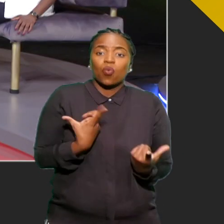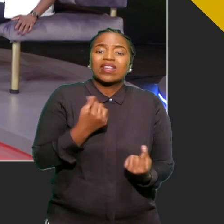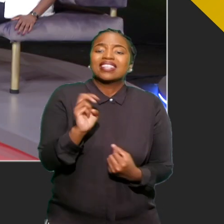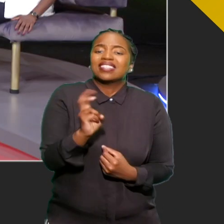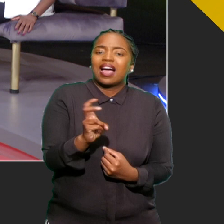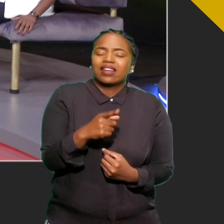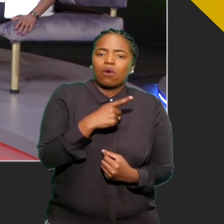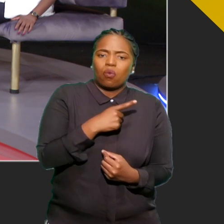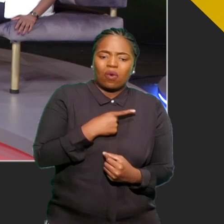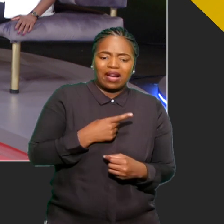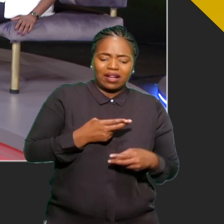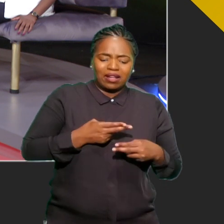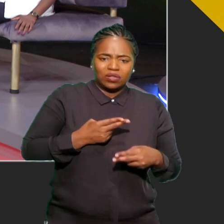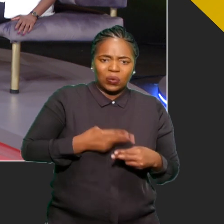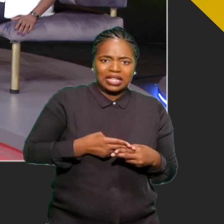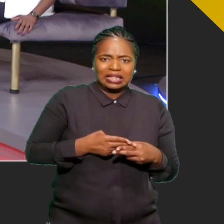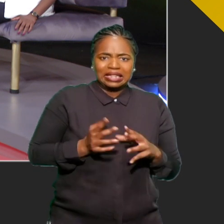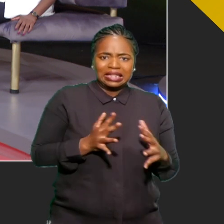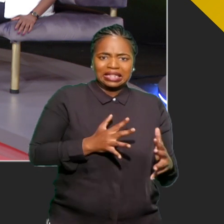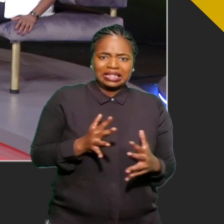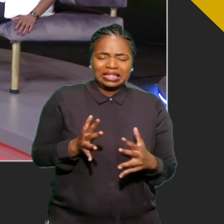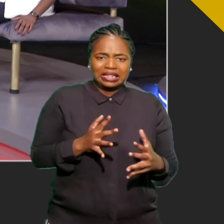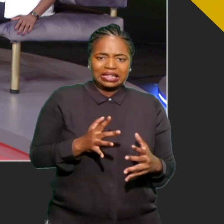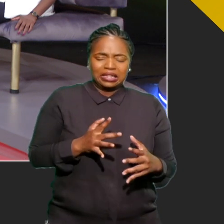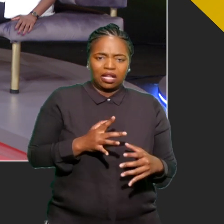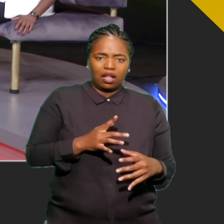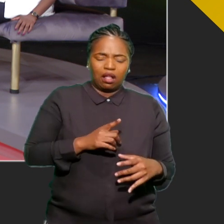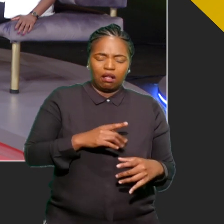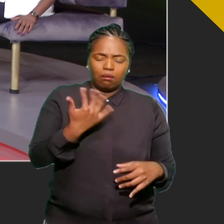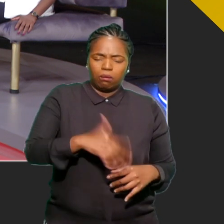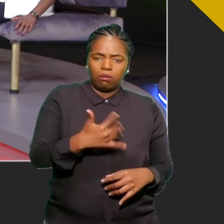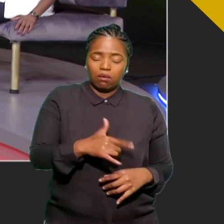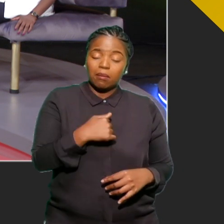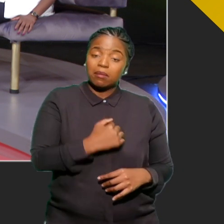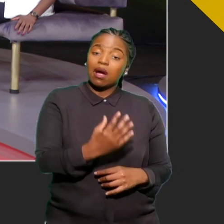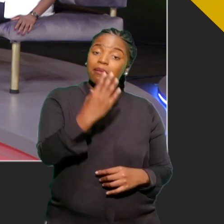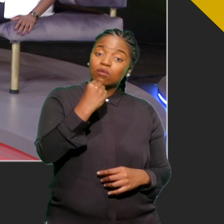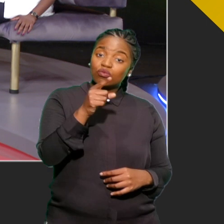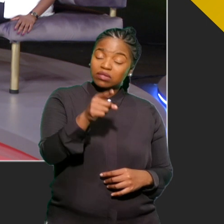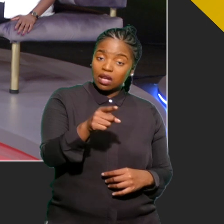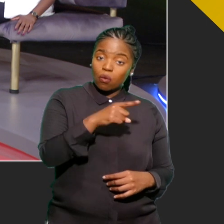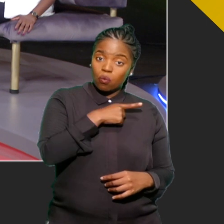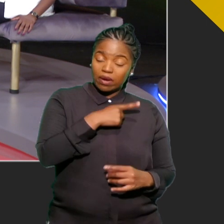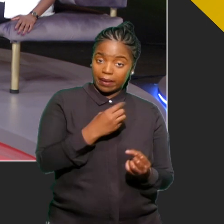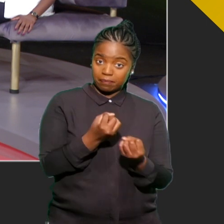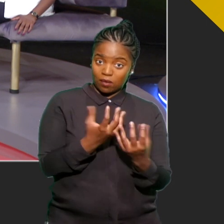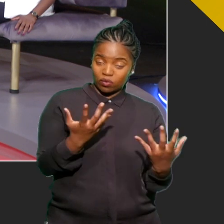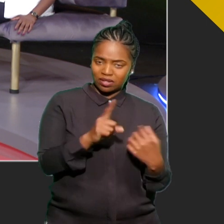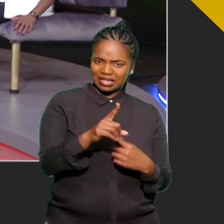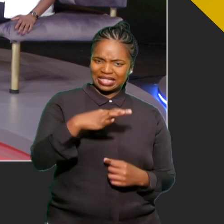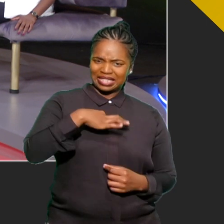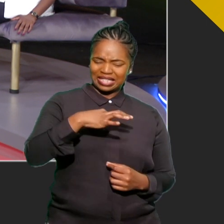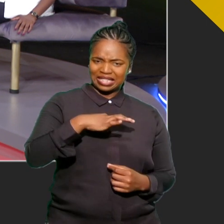kitima ka kwa toilet or what so ba phela ba ntshosha ene ba mputsa re mostly of the time bana ba banyane